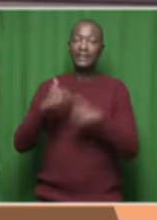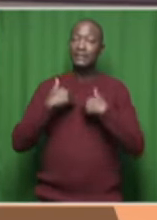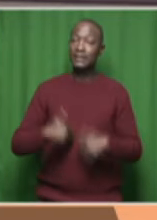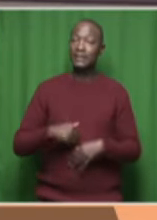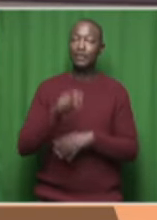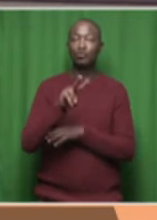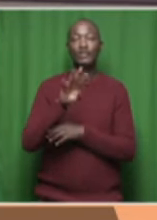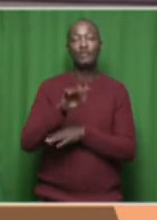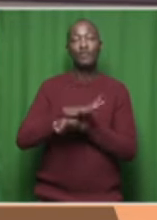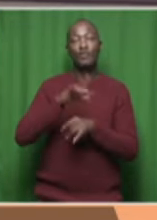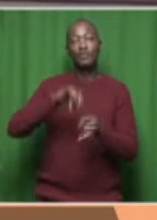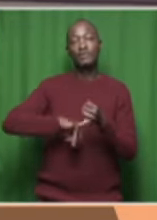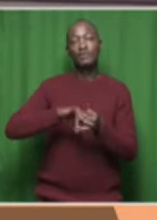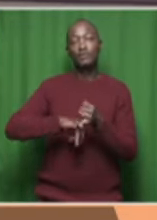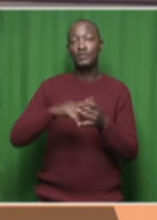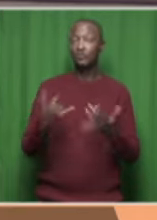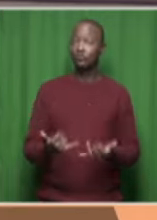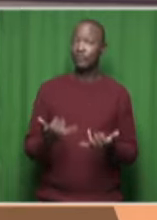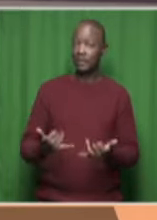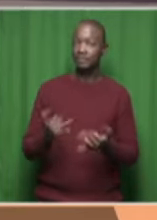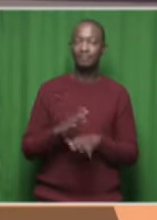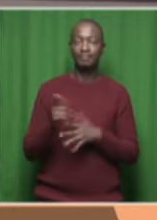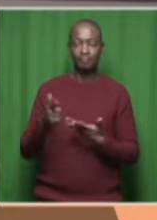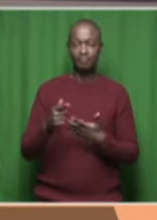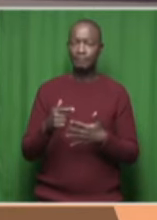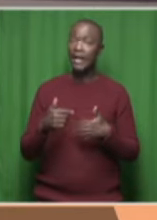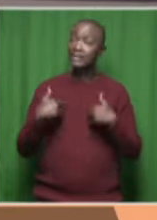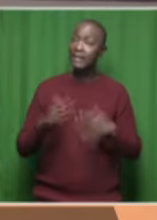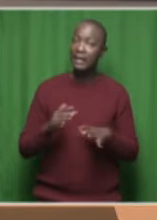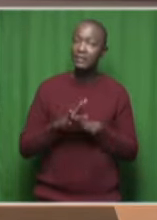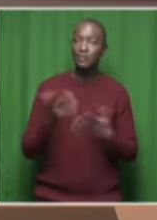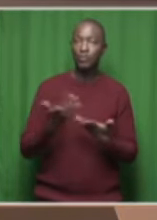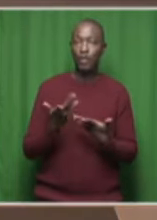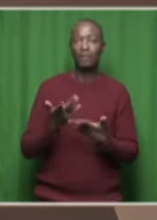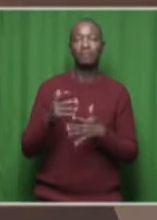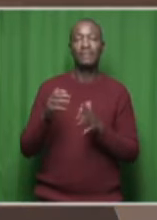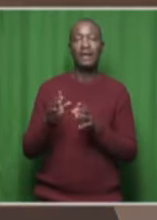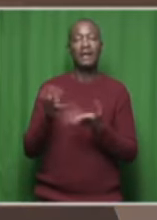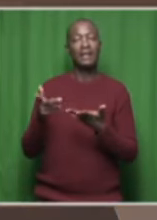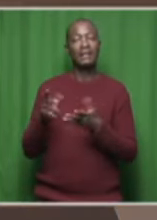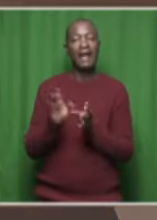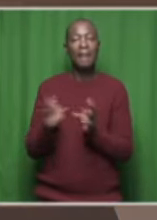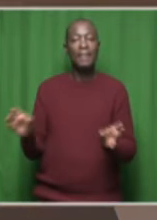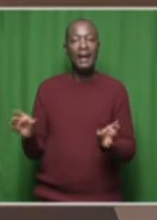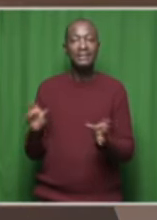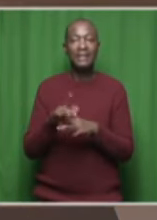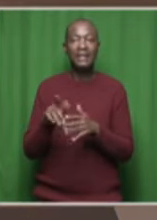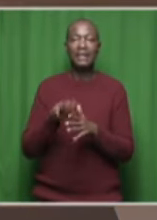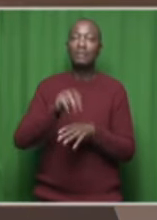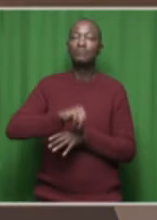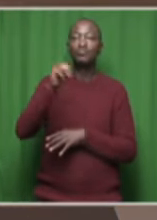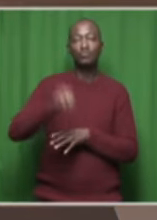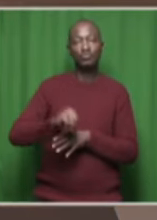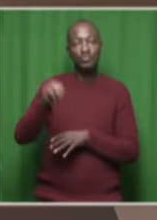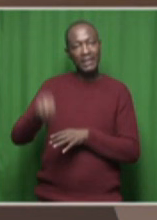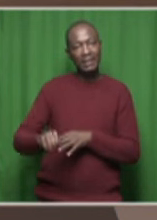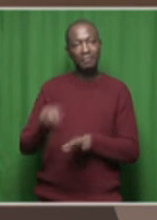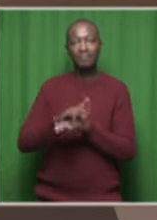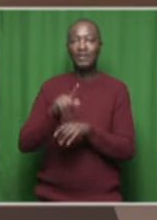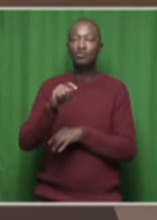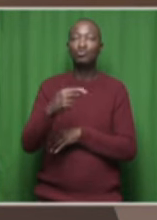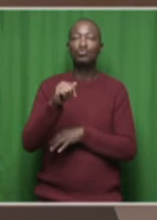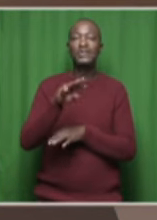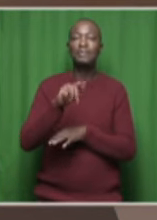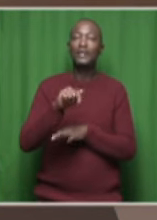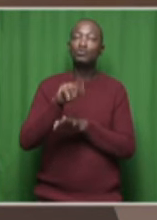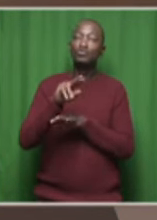of September, which is today, actually. Now, the launch will take place at the Apartheid Museum and will be addressed by keynote speakers Professor